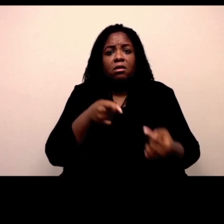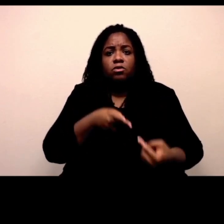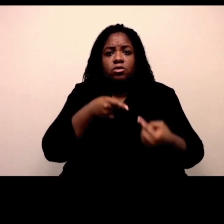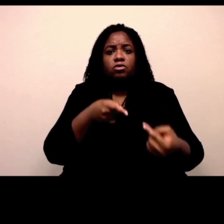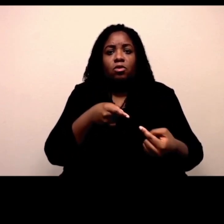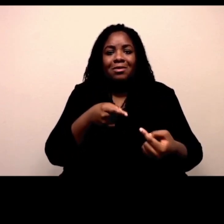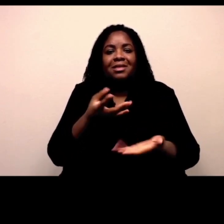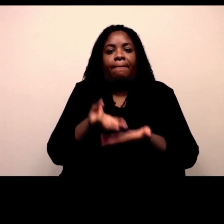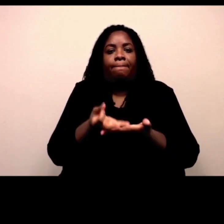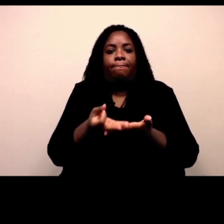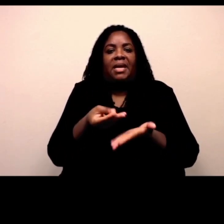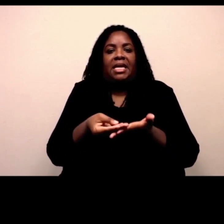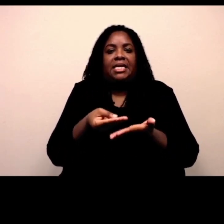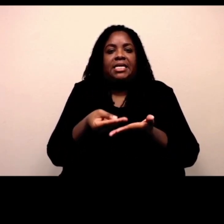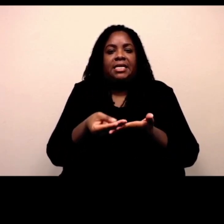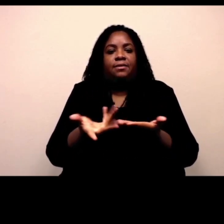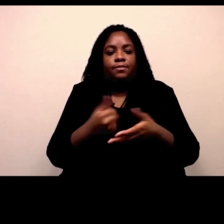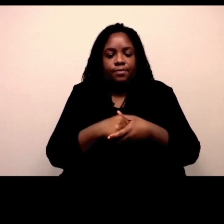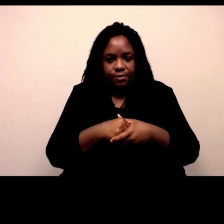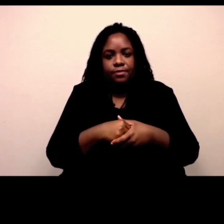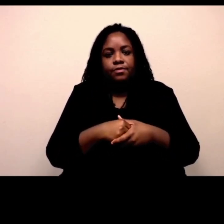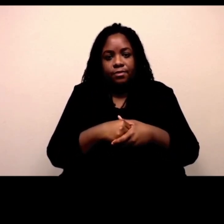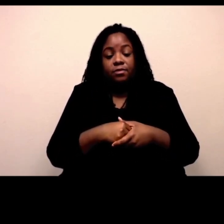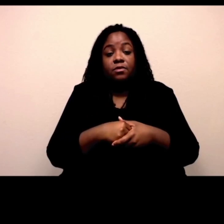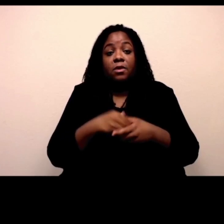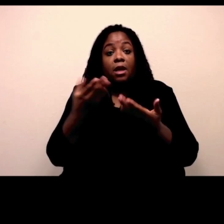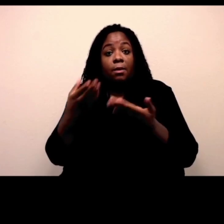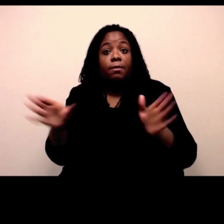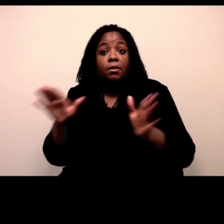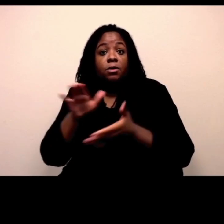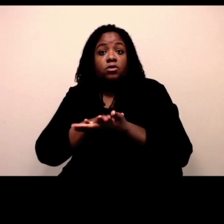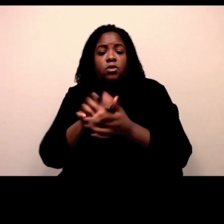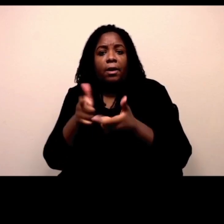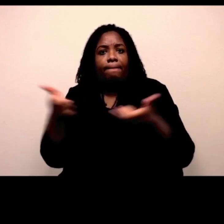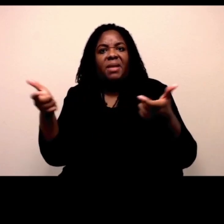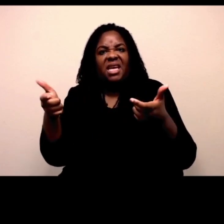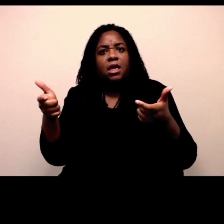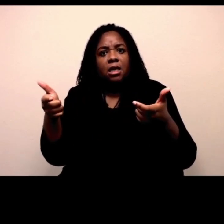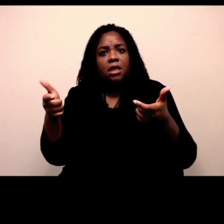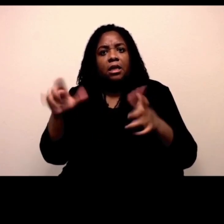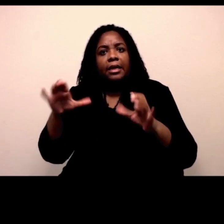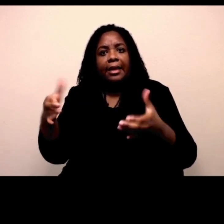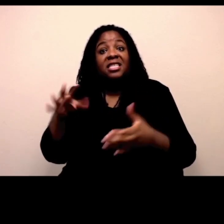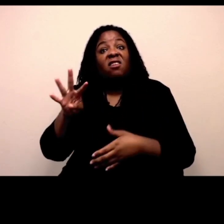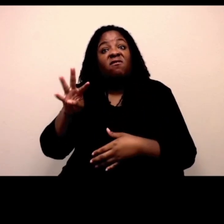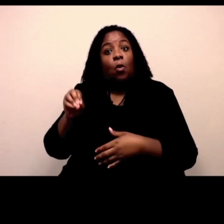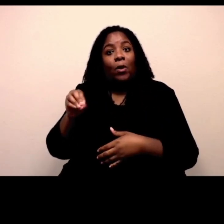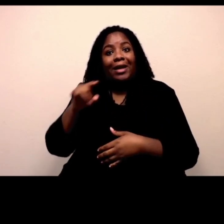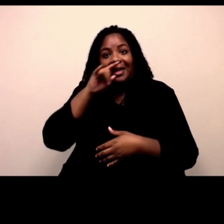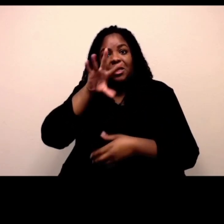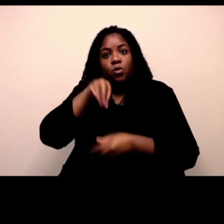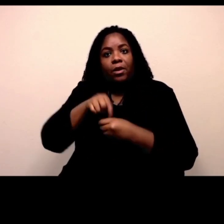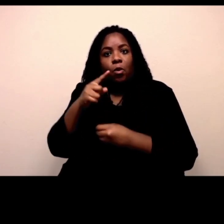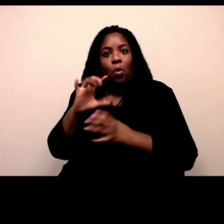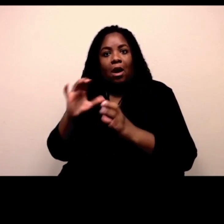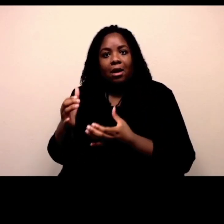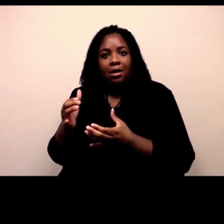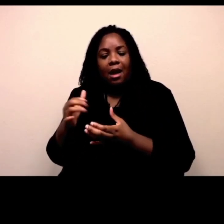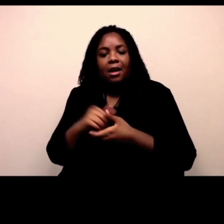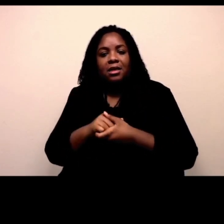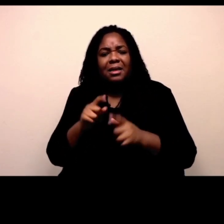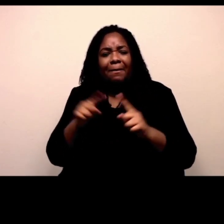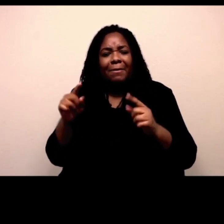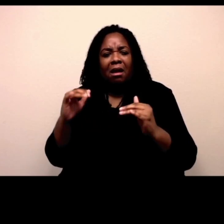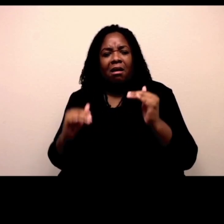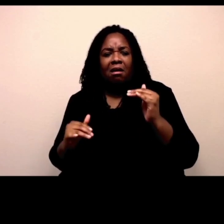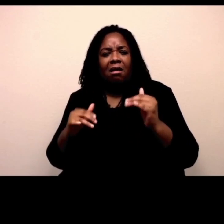financing. In Park Rose, it was a public school, much larger classes, 40 kids instead of 15. But the biggest inequity in Park Rose